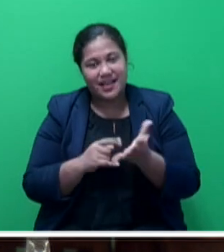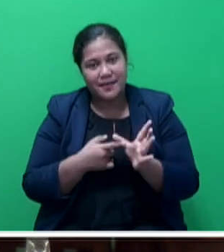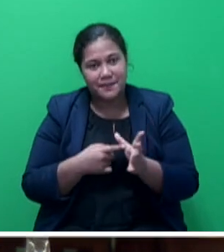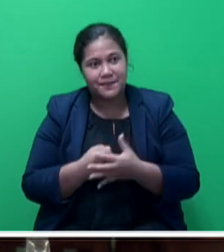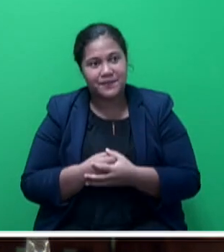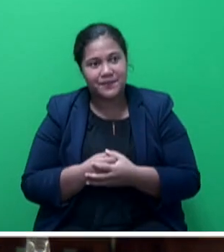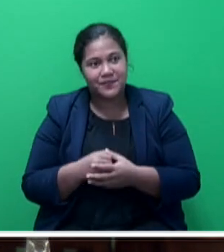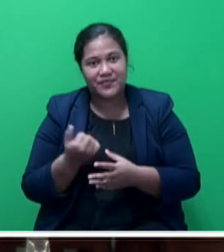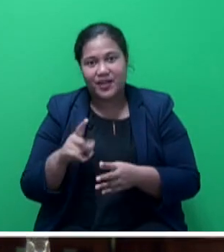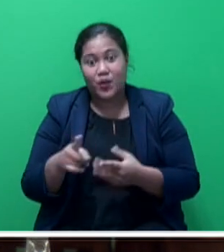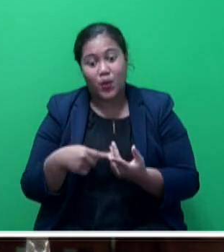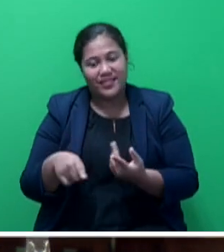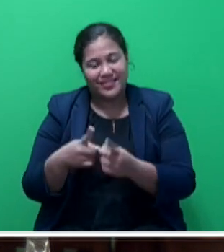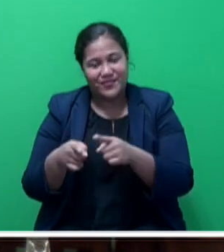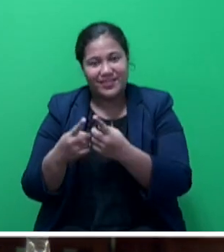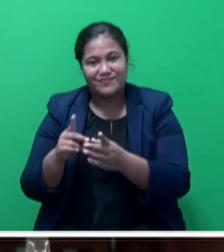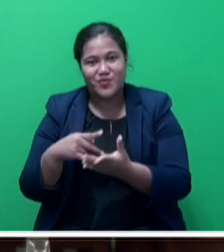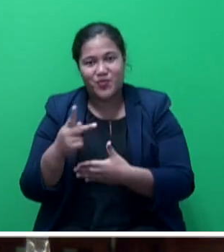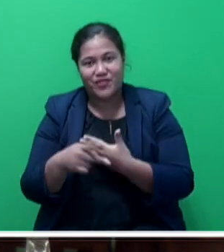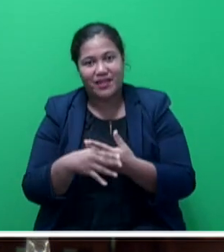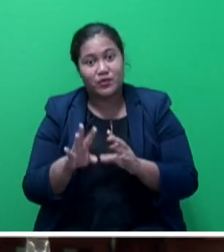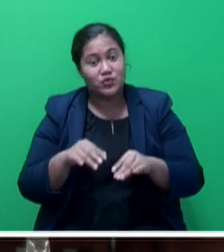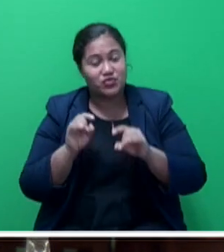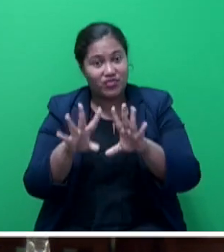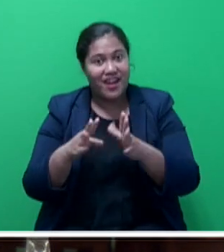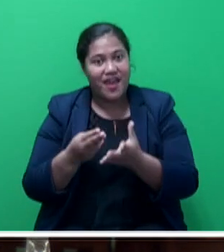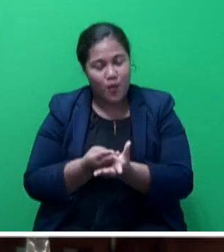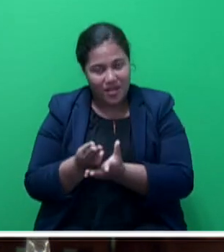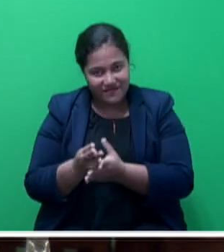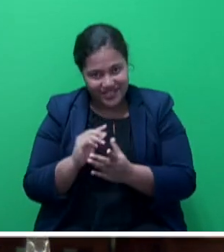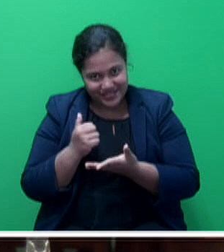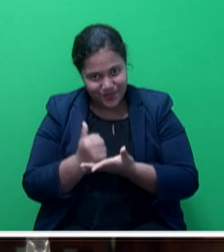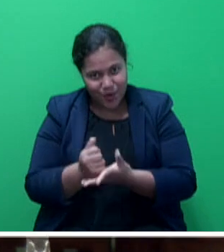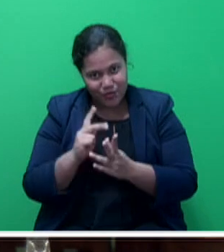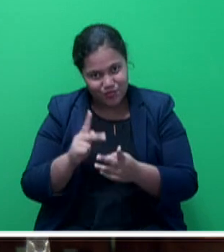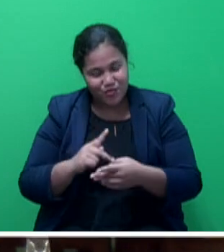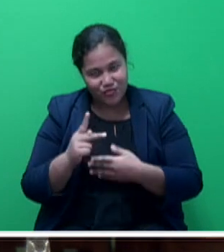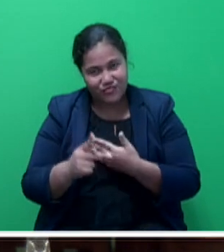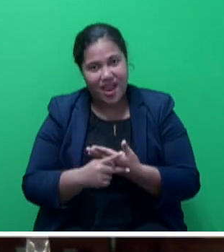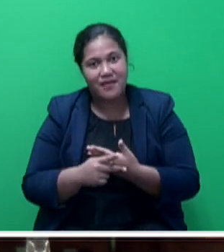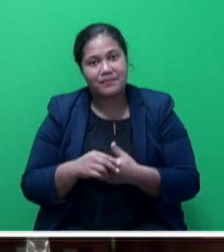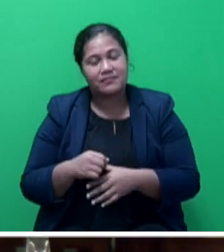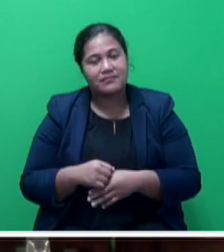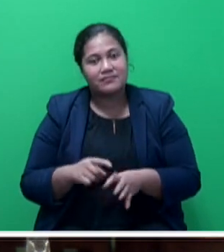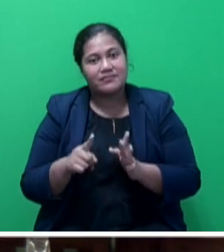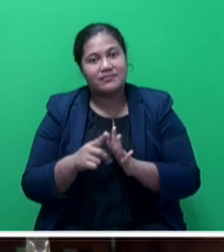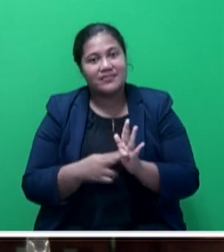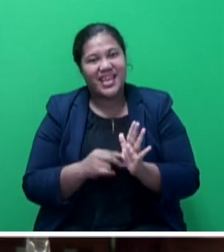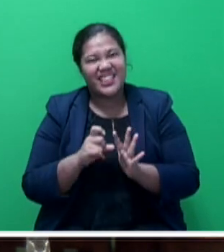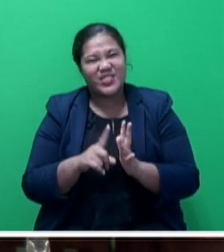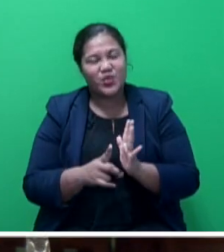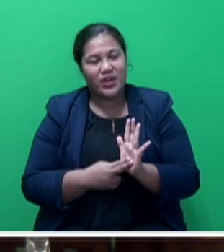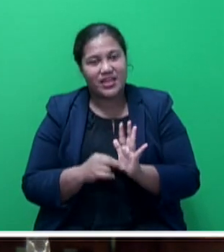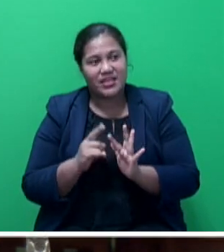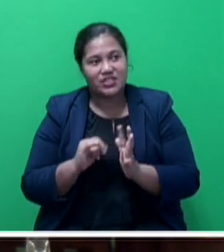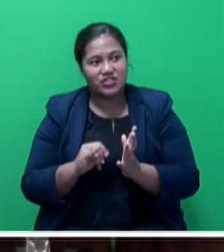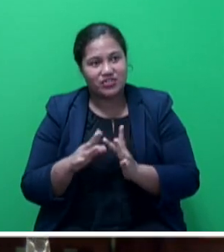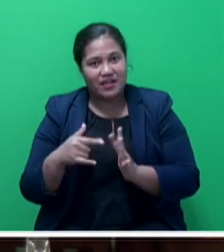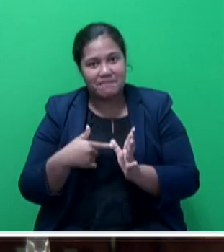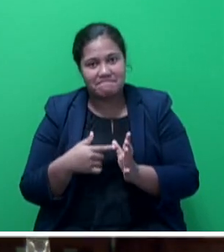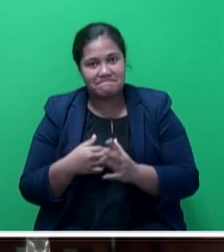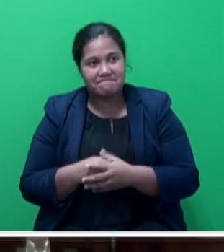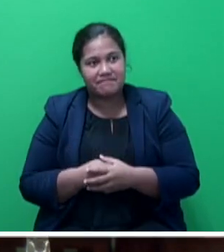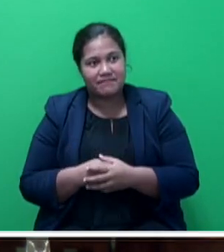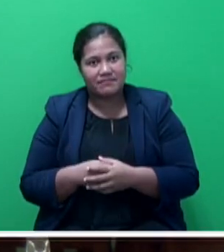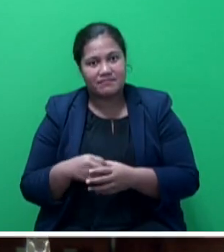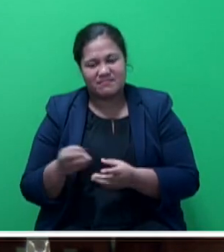by Australia, the Welfare Support Program by Australia. Indonesia contributed USD $1.48